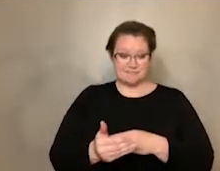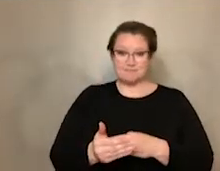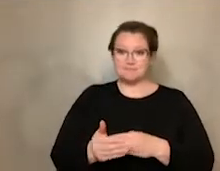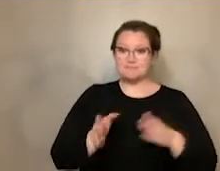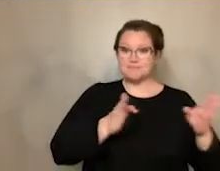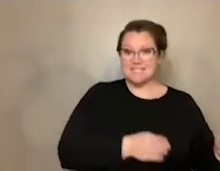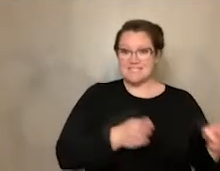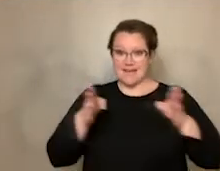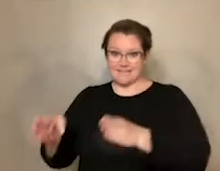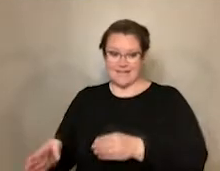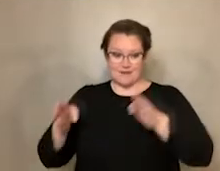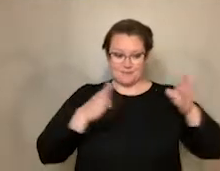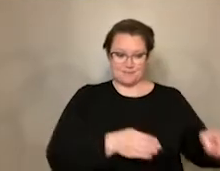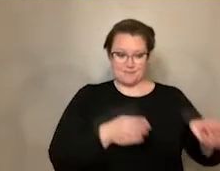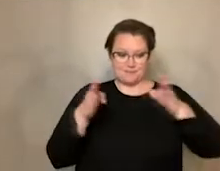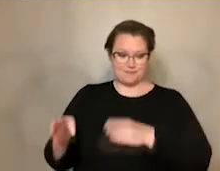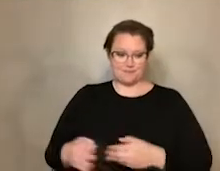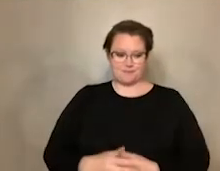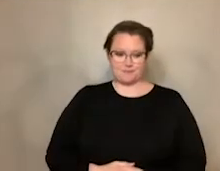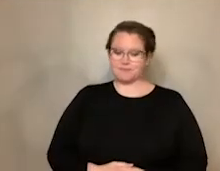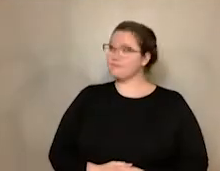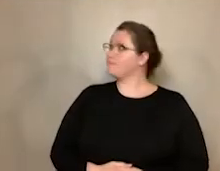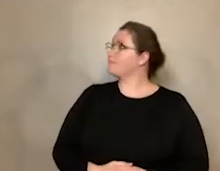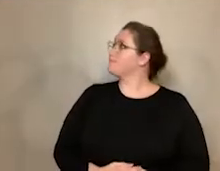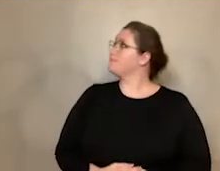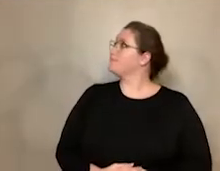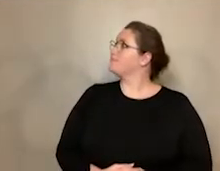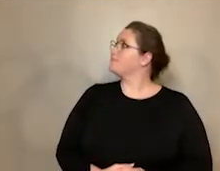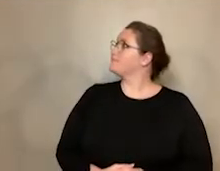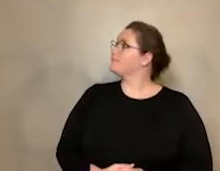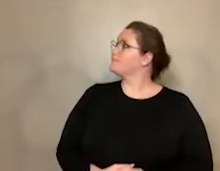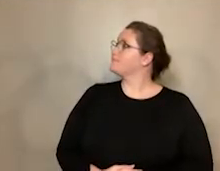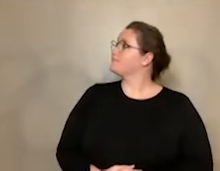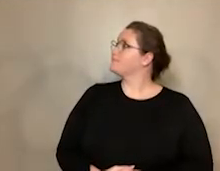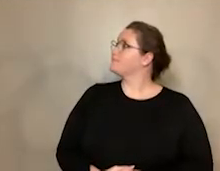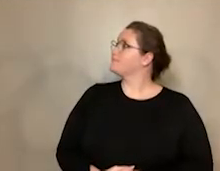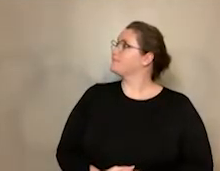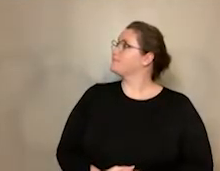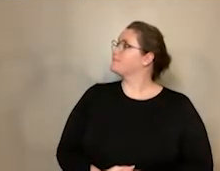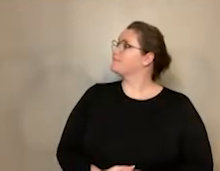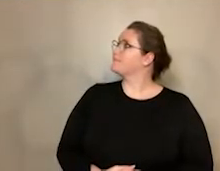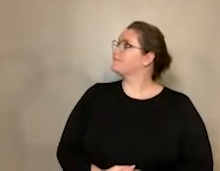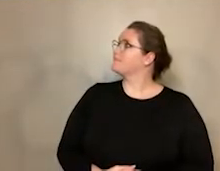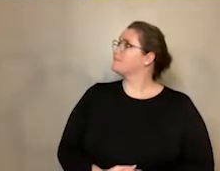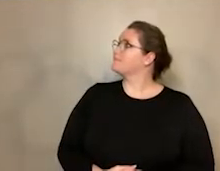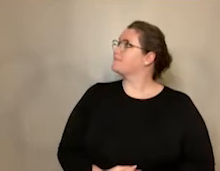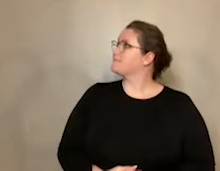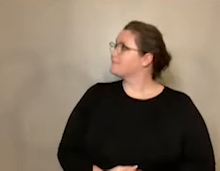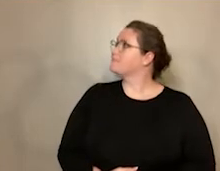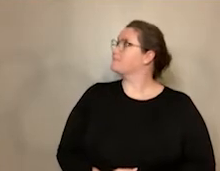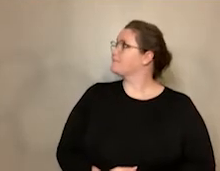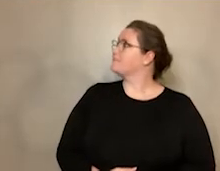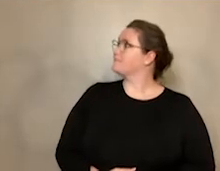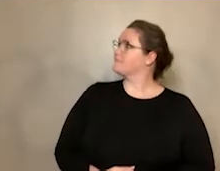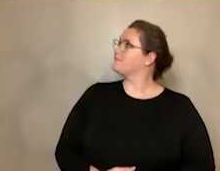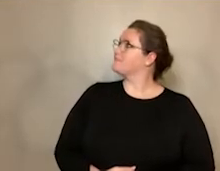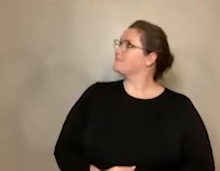side. When you do the side to side, we're going to step out, squat, come back, step